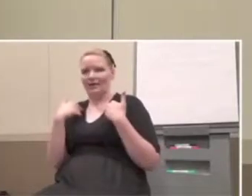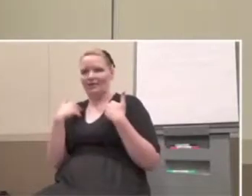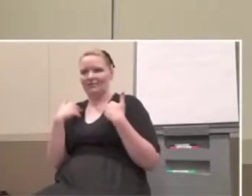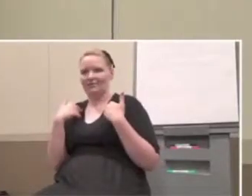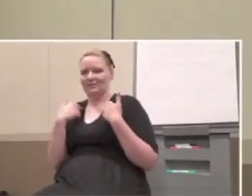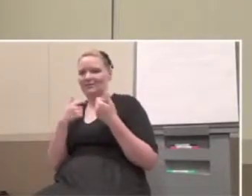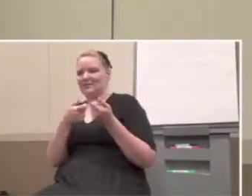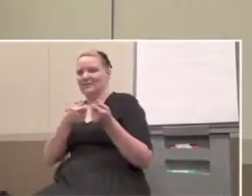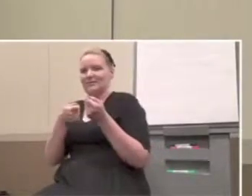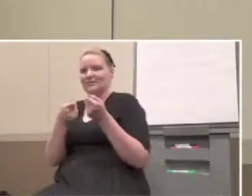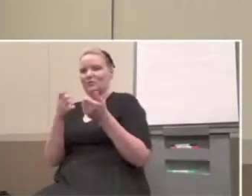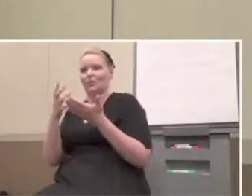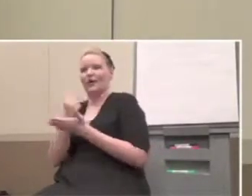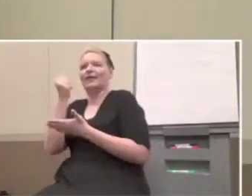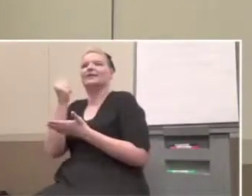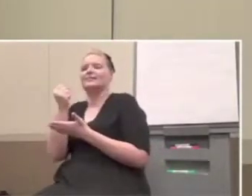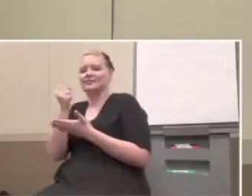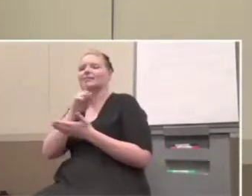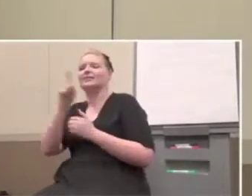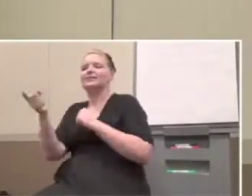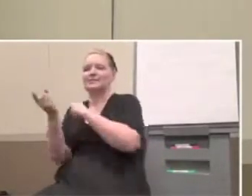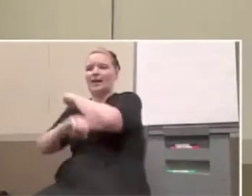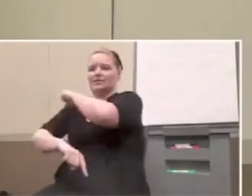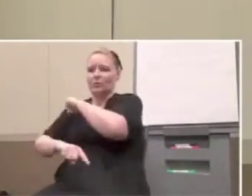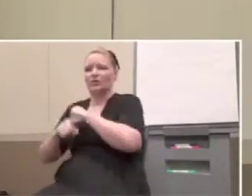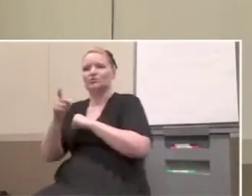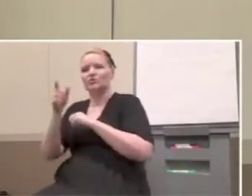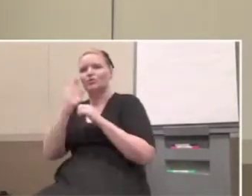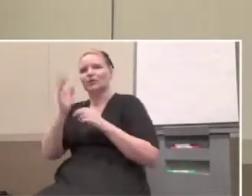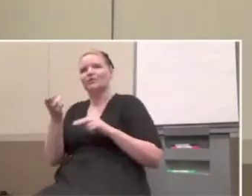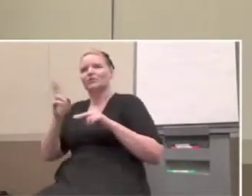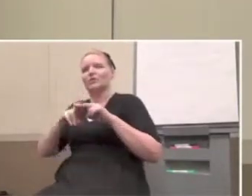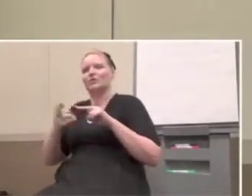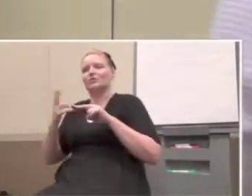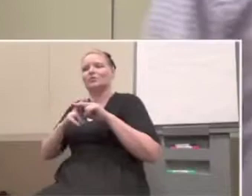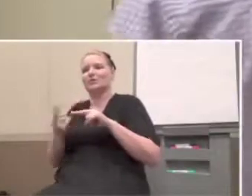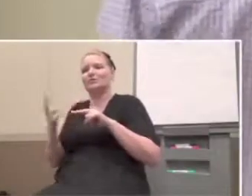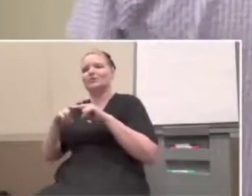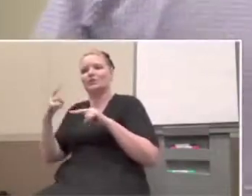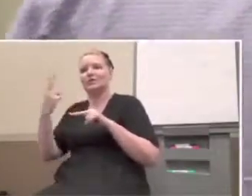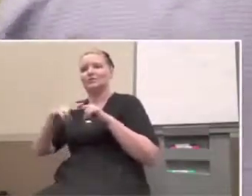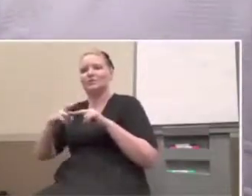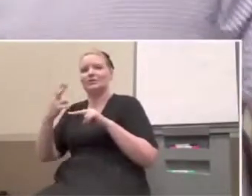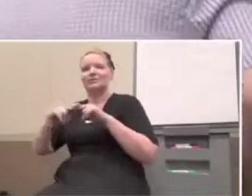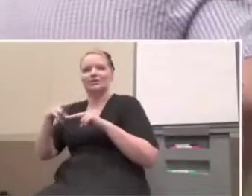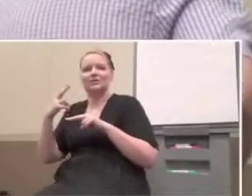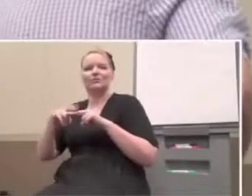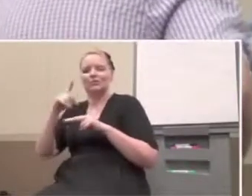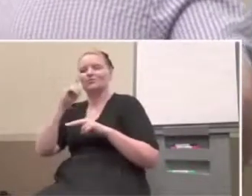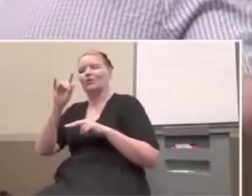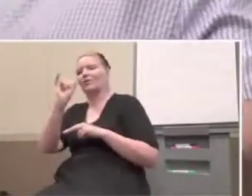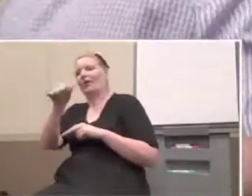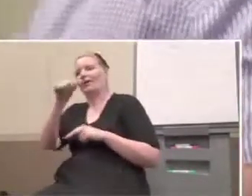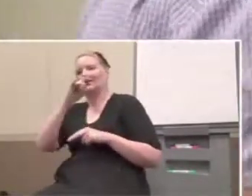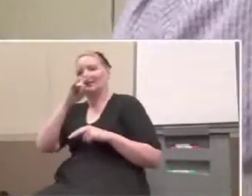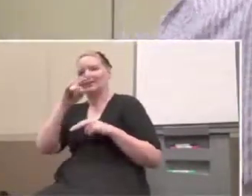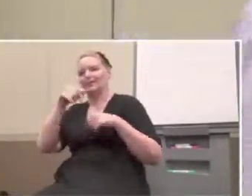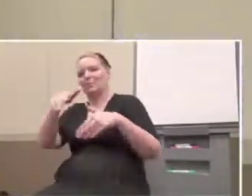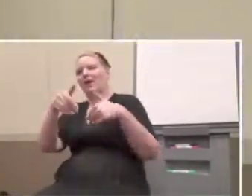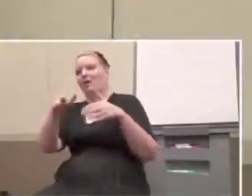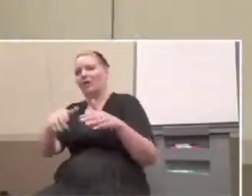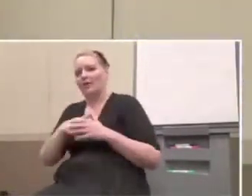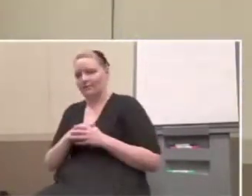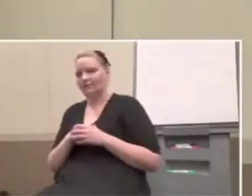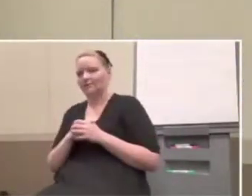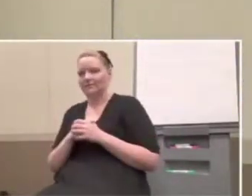consequences. So you increase the consequences over and over again in order to be able to get the kid to back down, or the